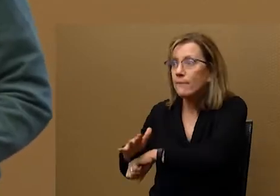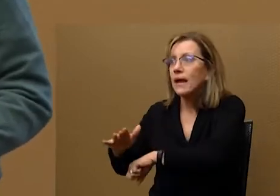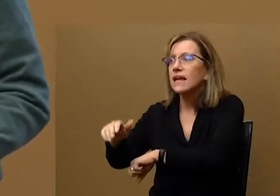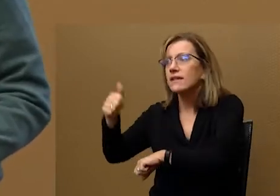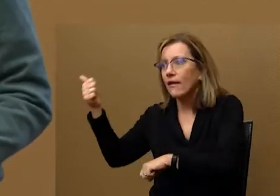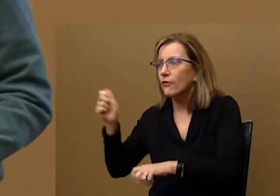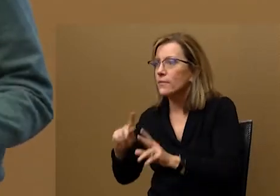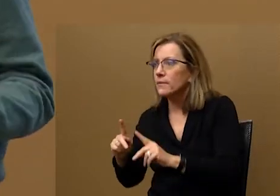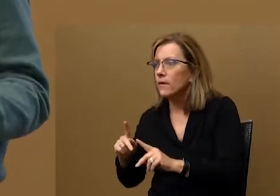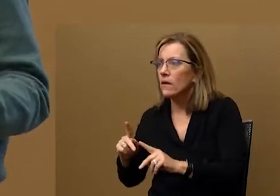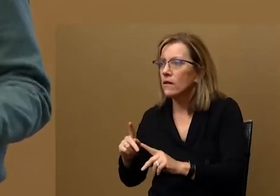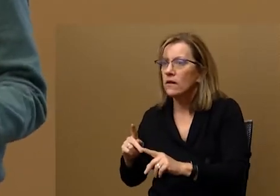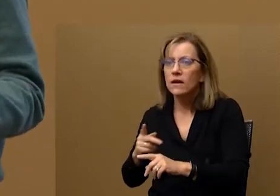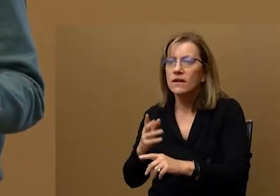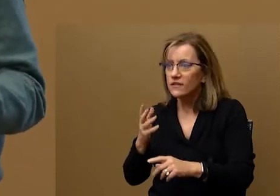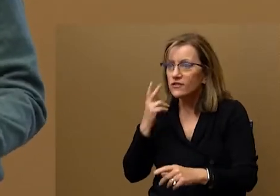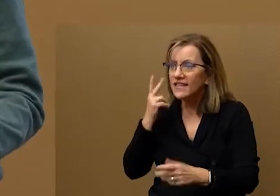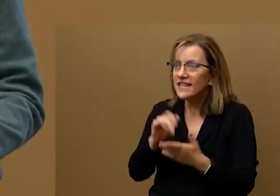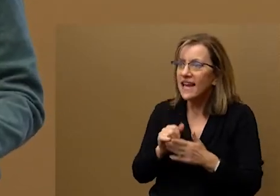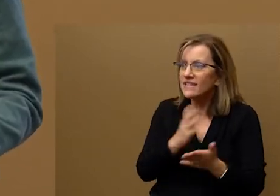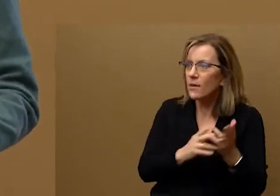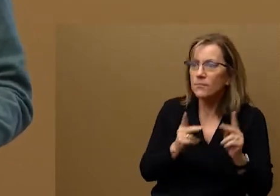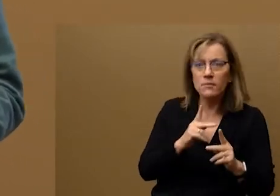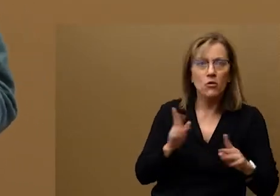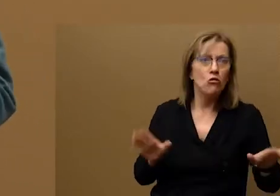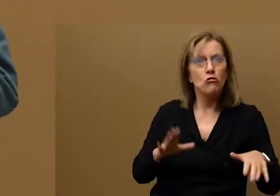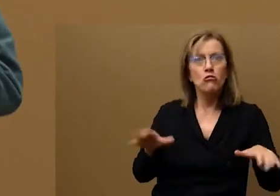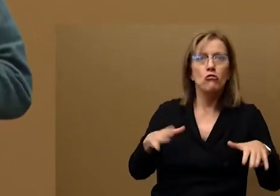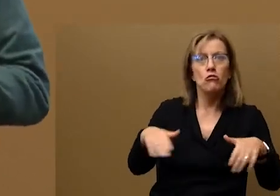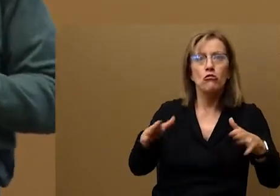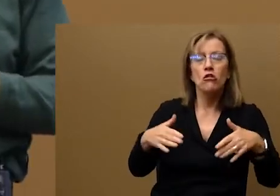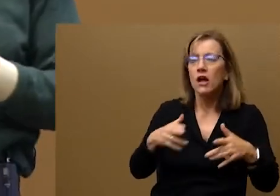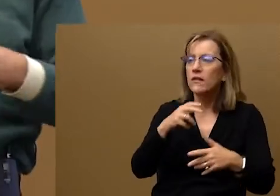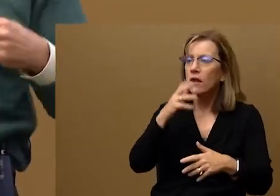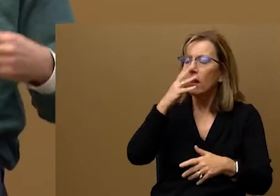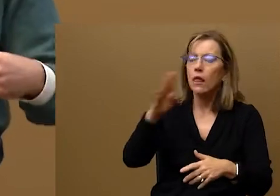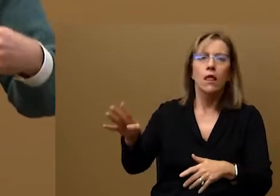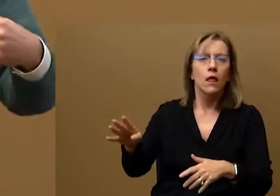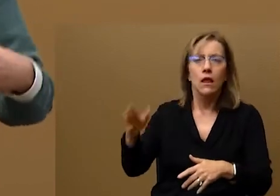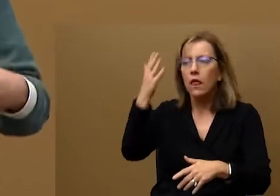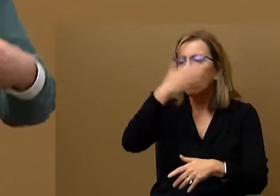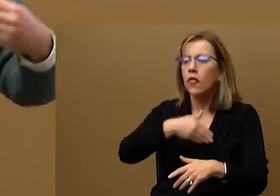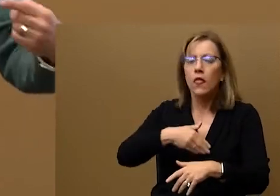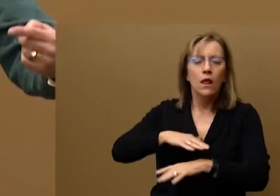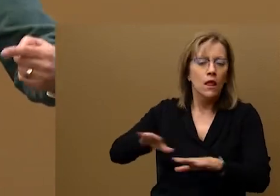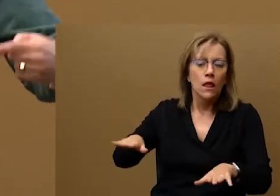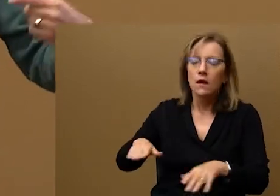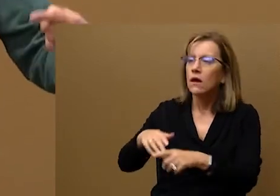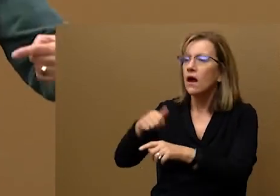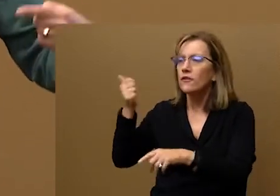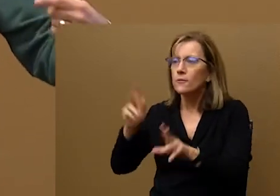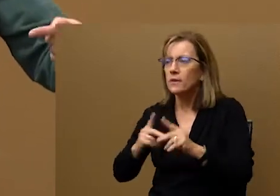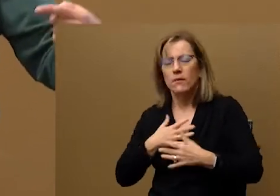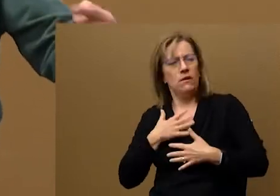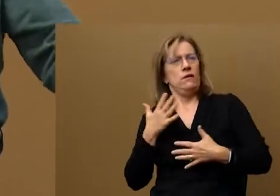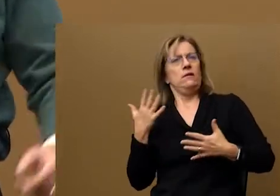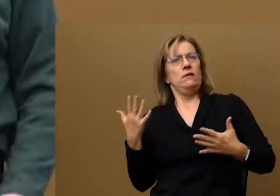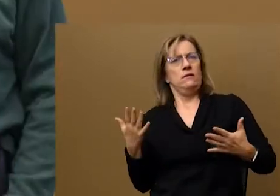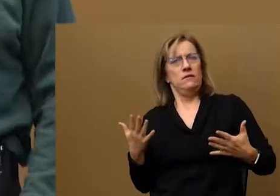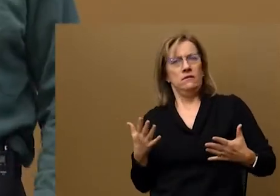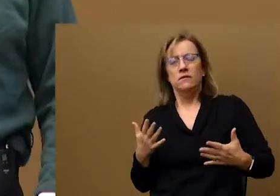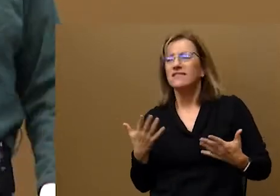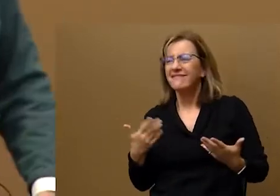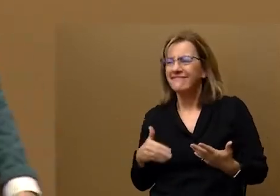people. Ever see that? People don't get it. So we have, and over time, the lack of empathy becomes a very